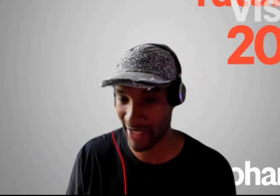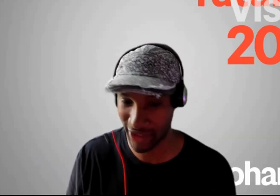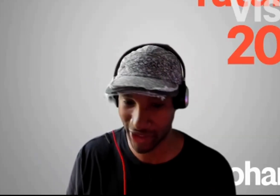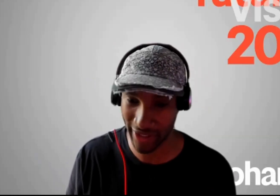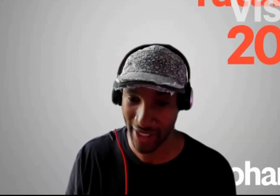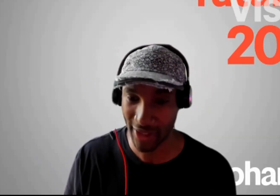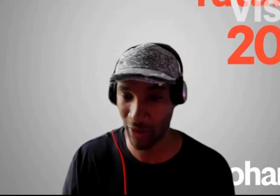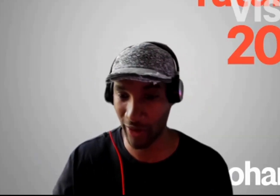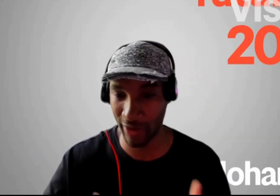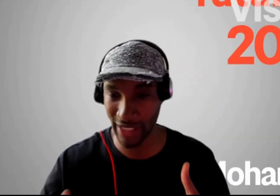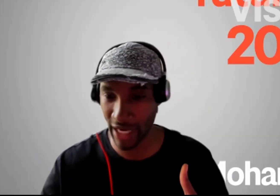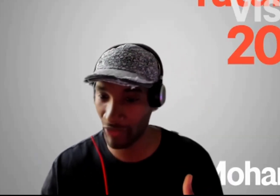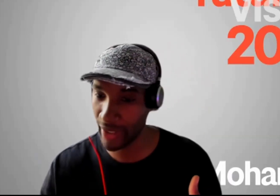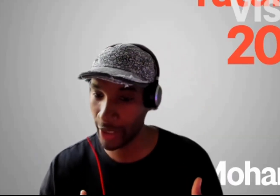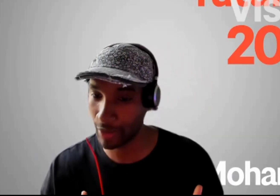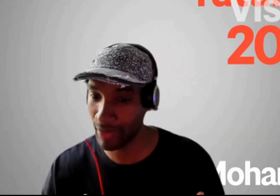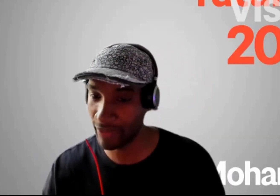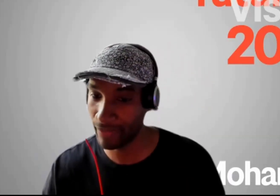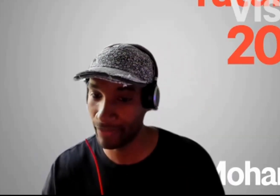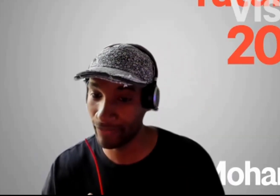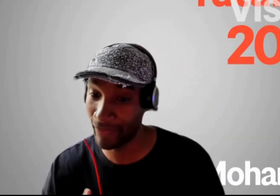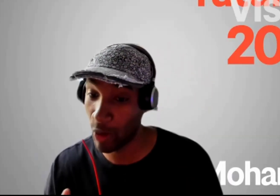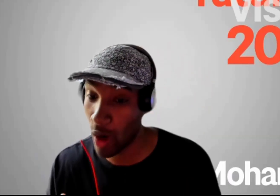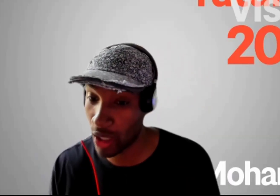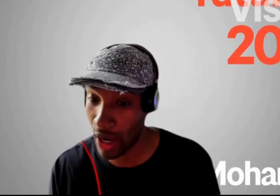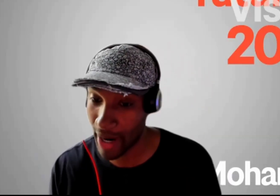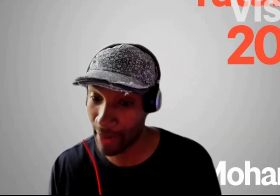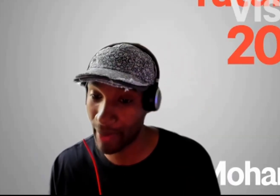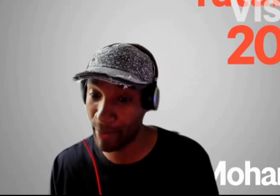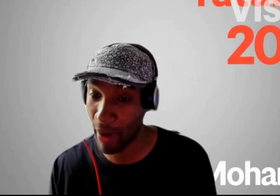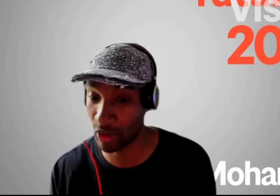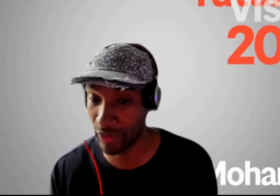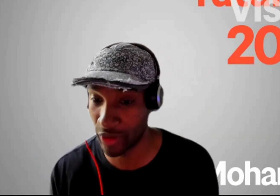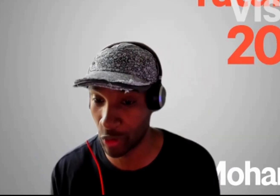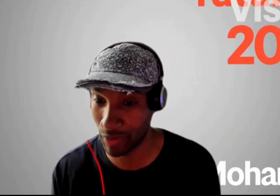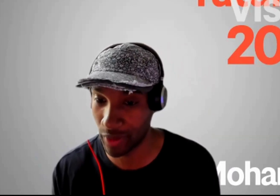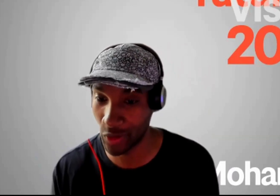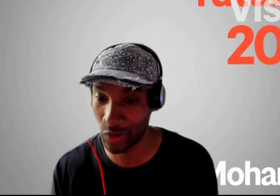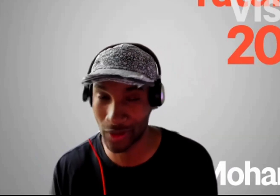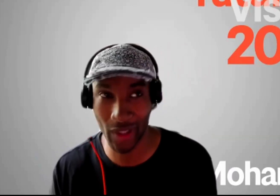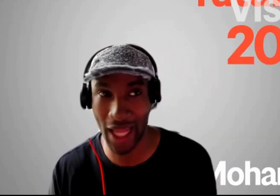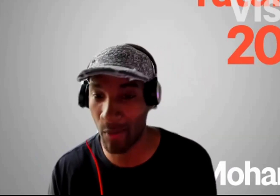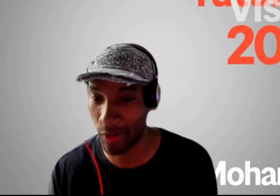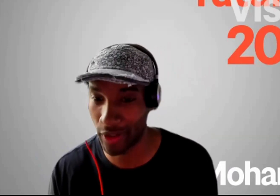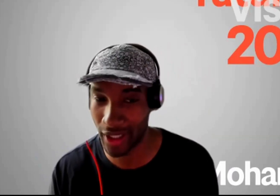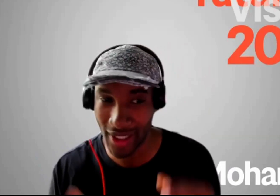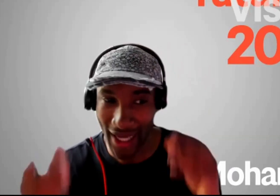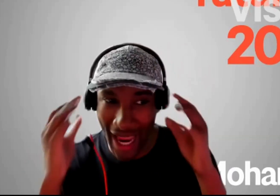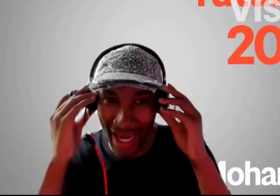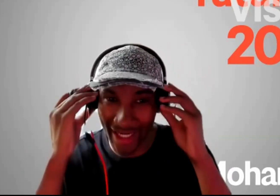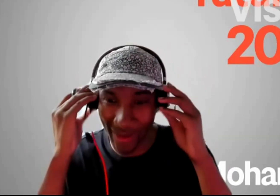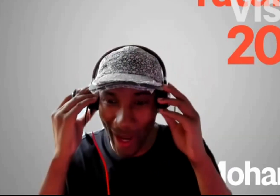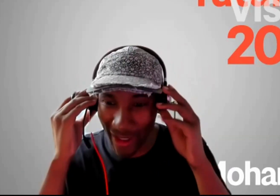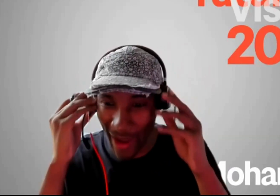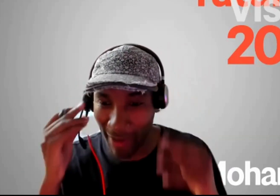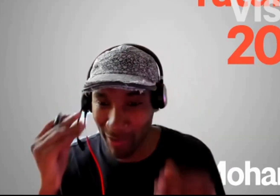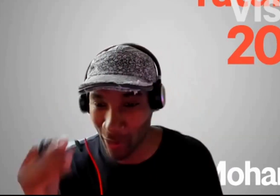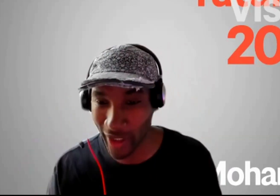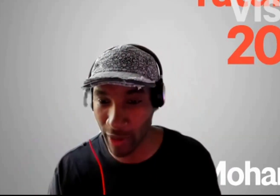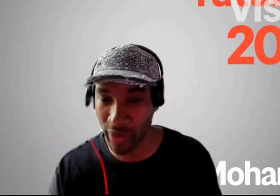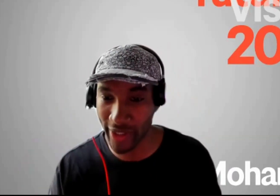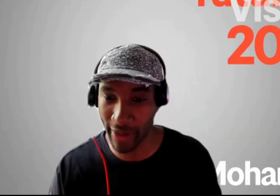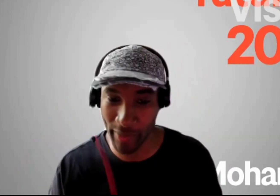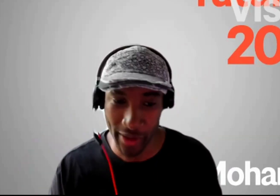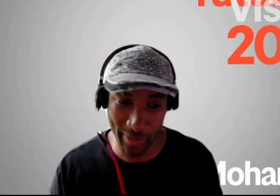the conversation. So he was kind of making me feel welcome and being part of the group, which was really important. And right now I am